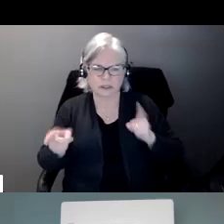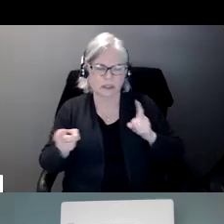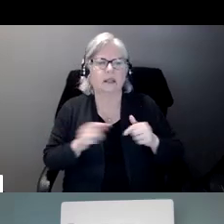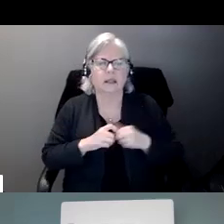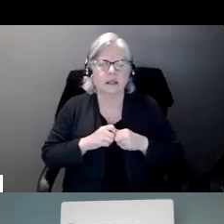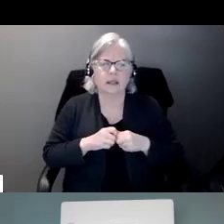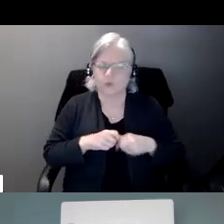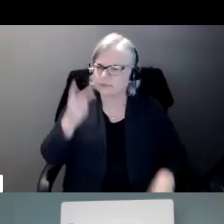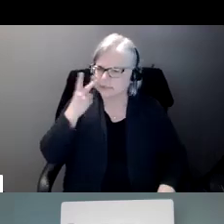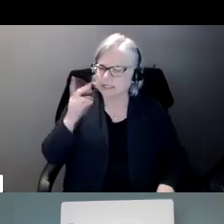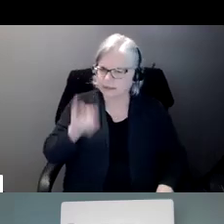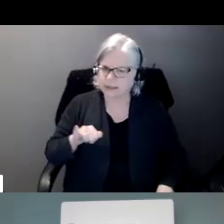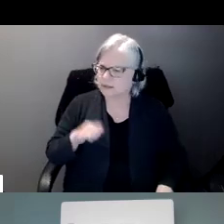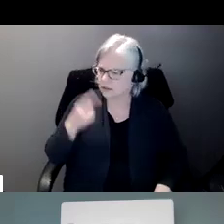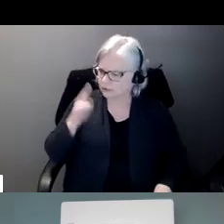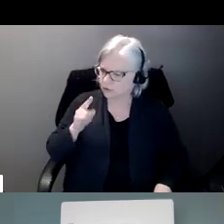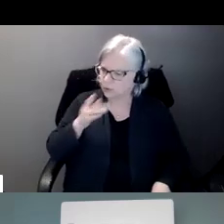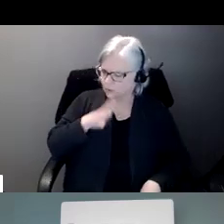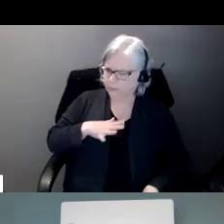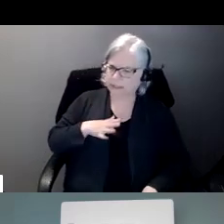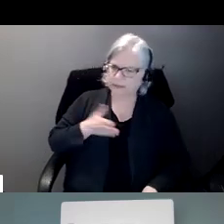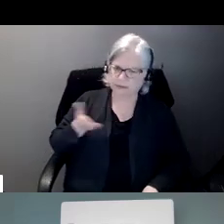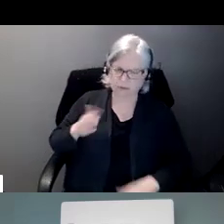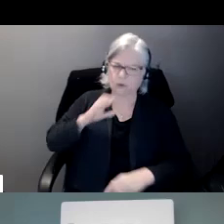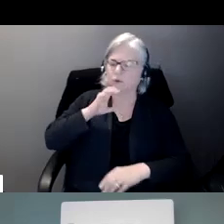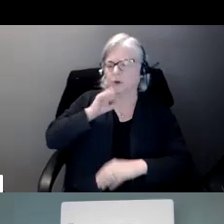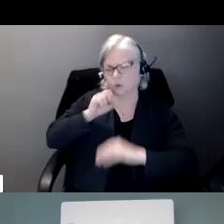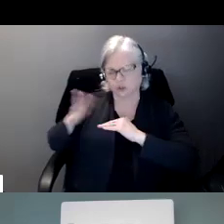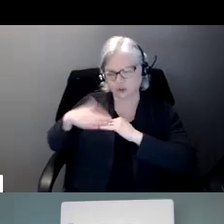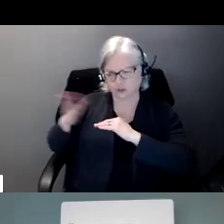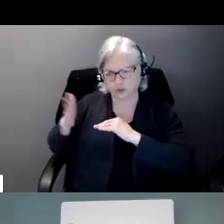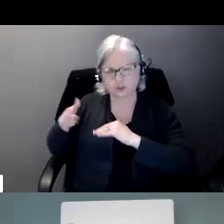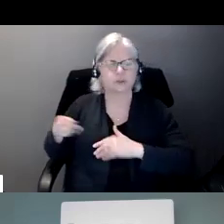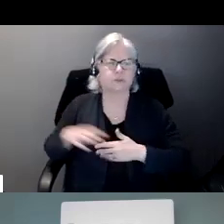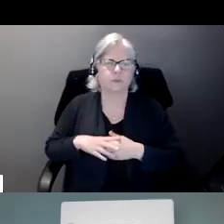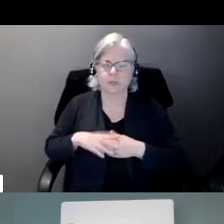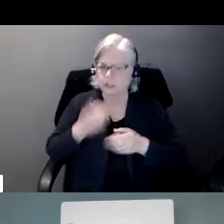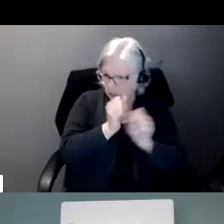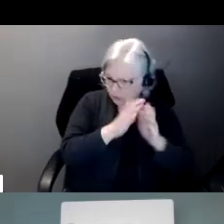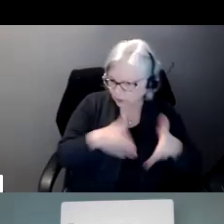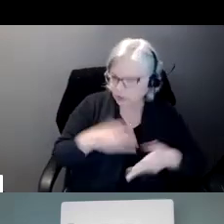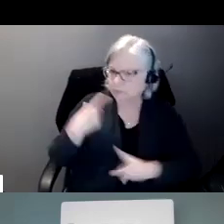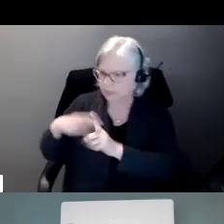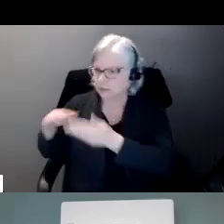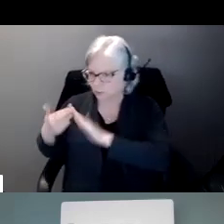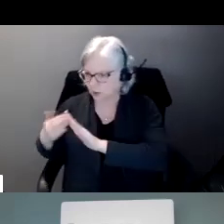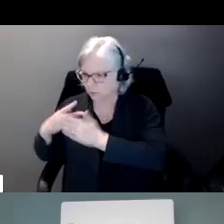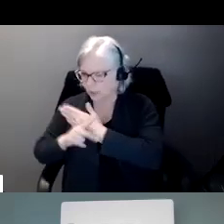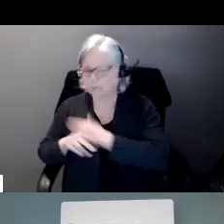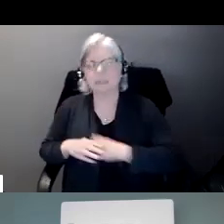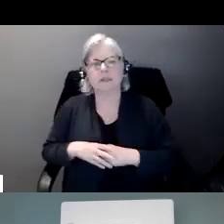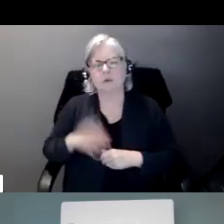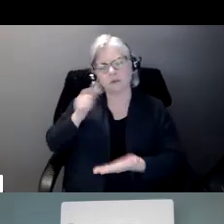of the older women that we have encountered in our shelter and our community-based programs. The big one has